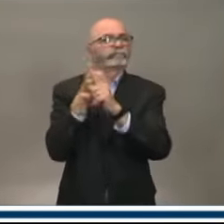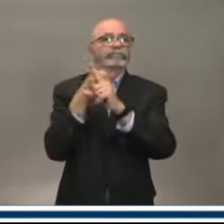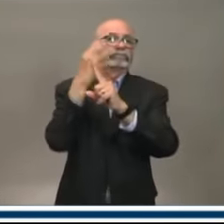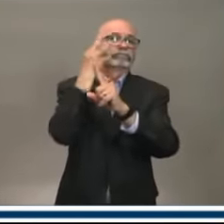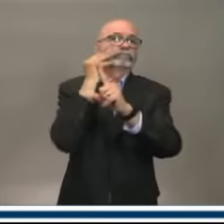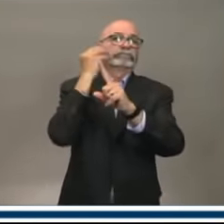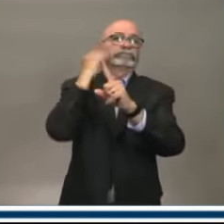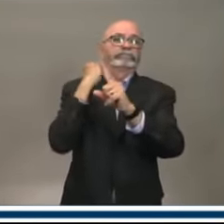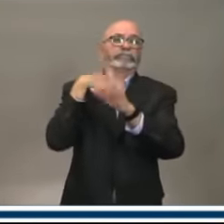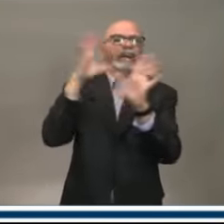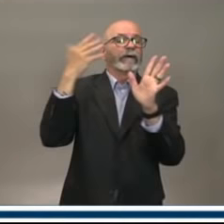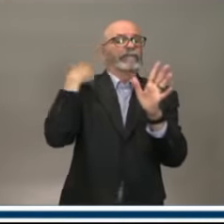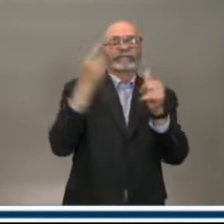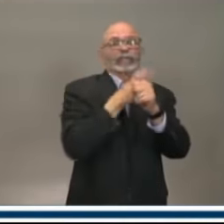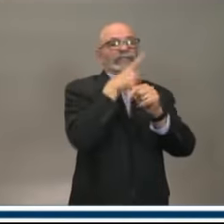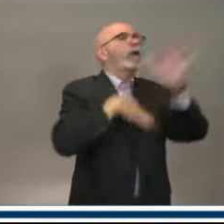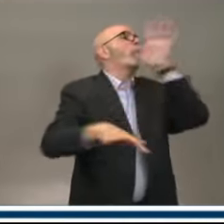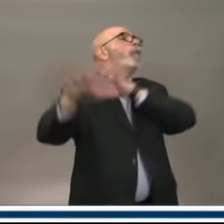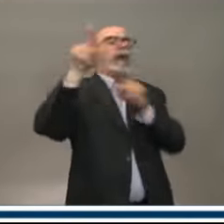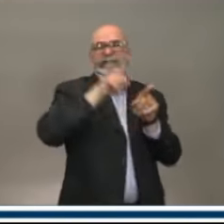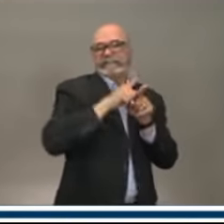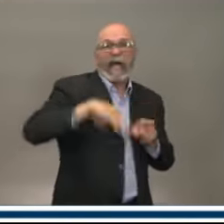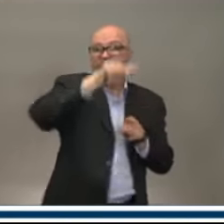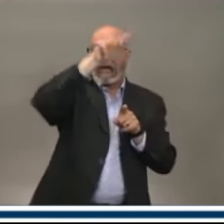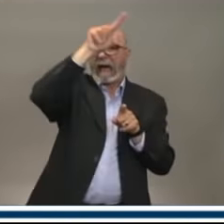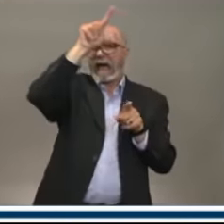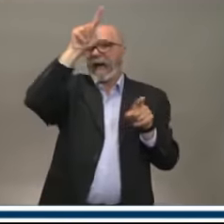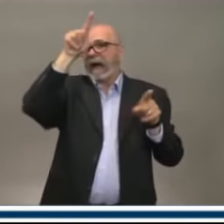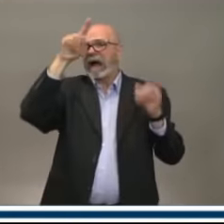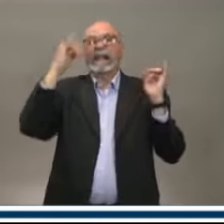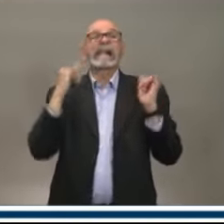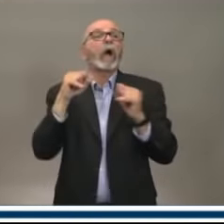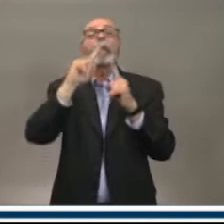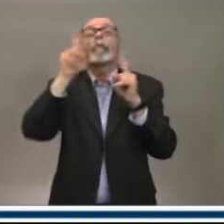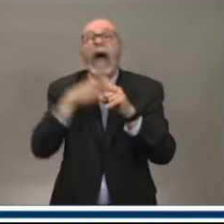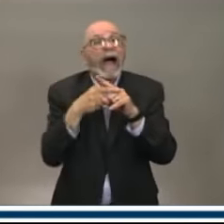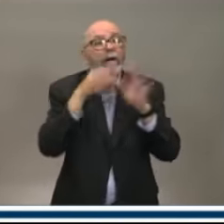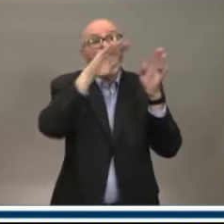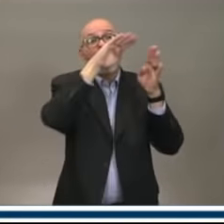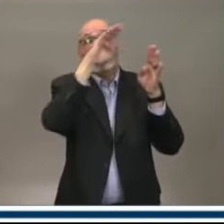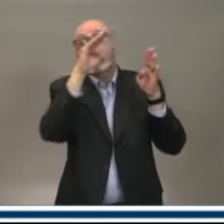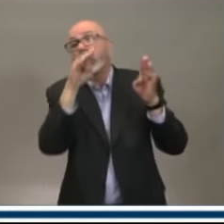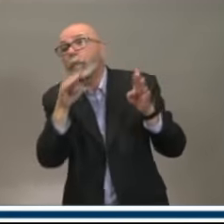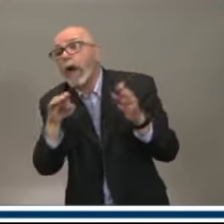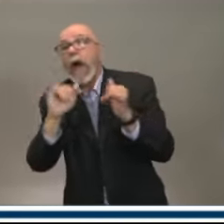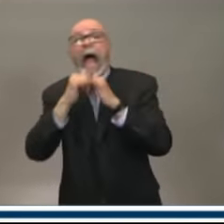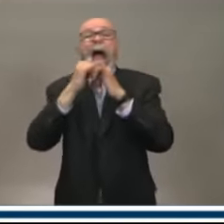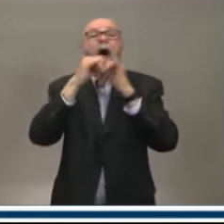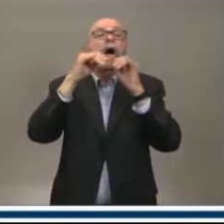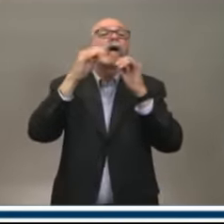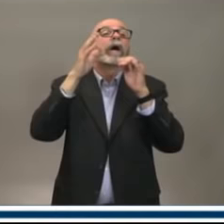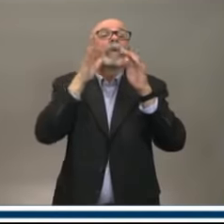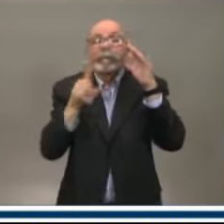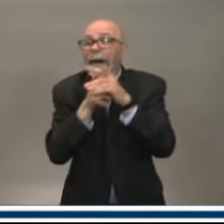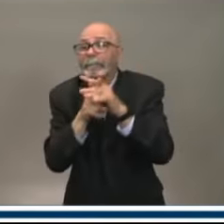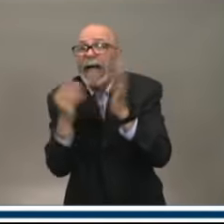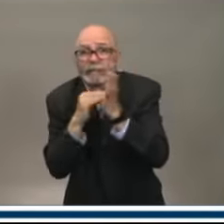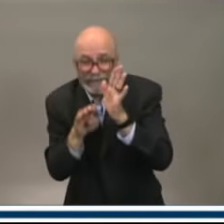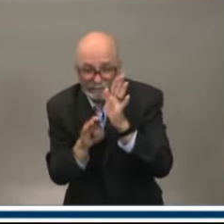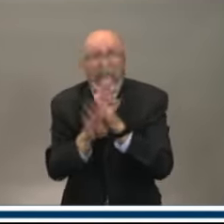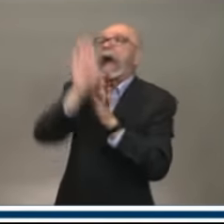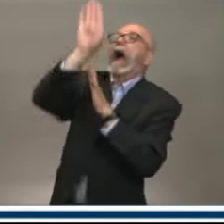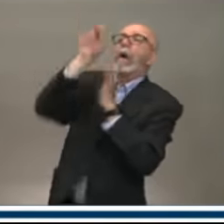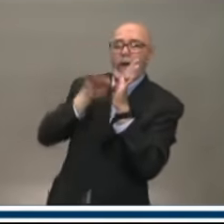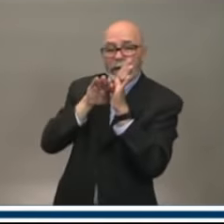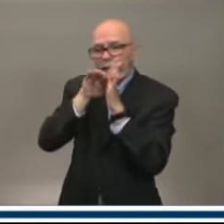know the timing of that wave, how big it'll be, how strong it'll be. Some of that depends on what happens in